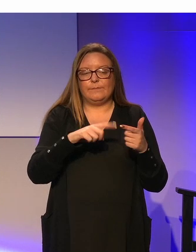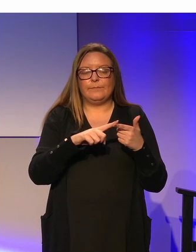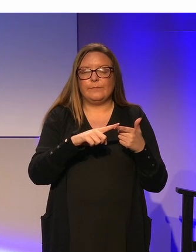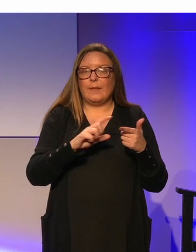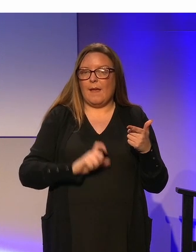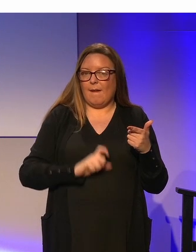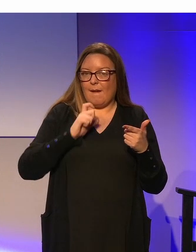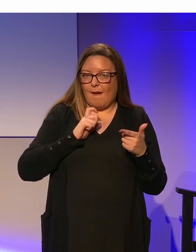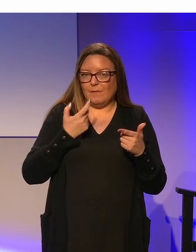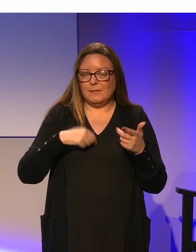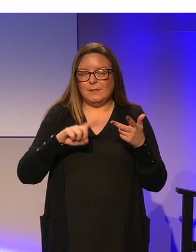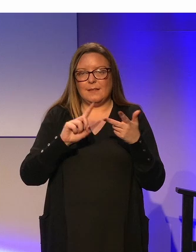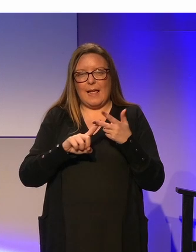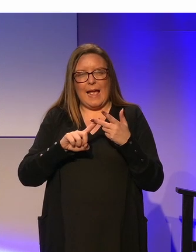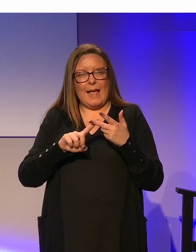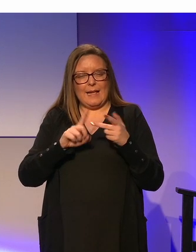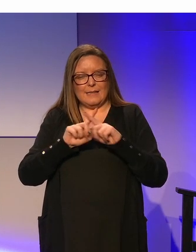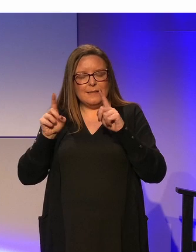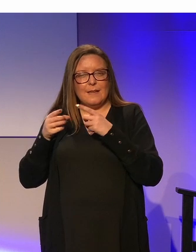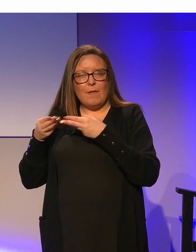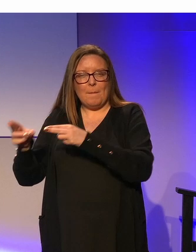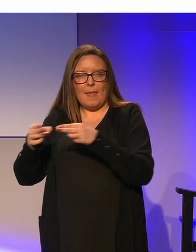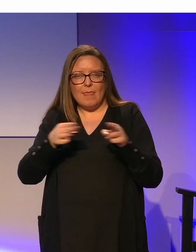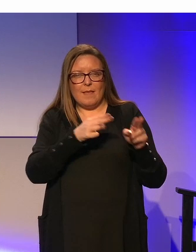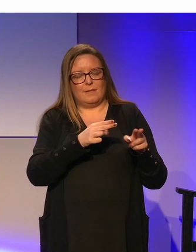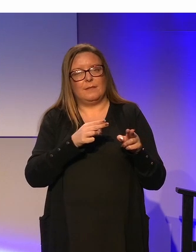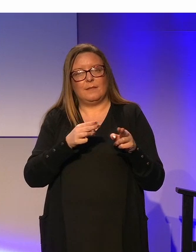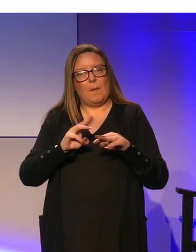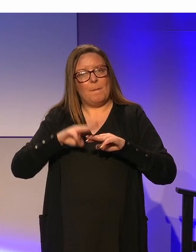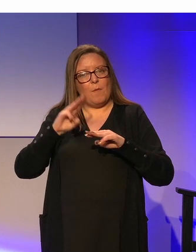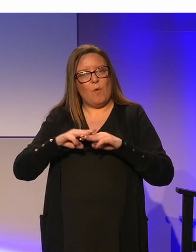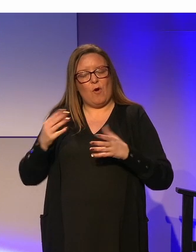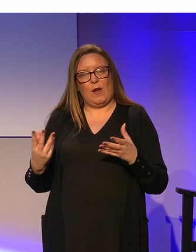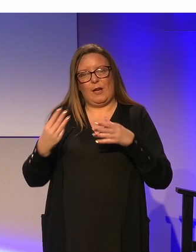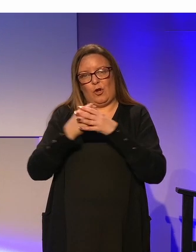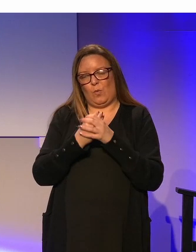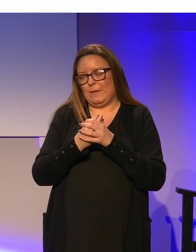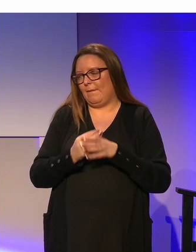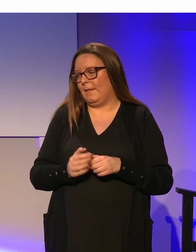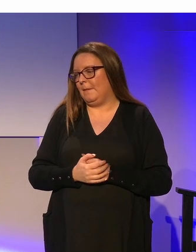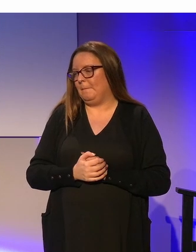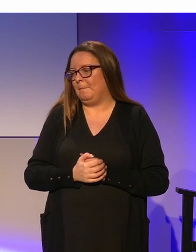confidence, and the development of methods and processes that would be more inclusive.